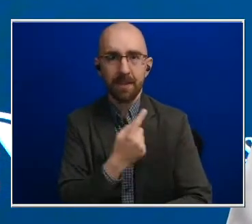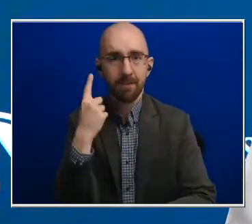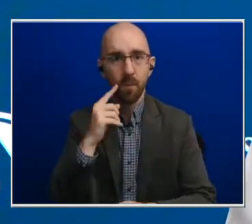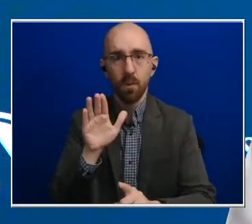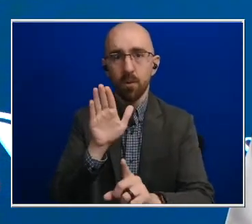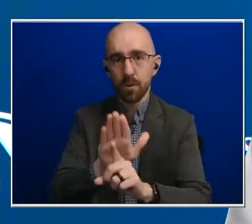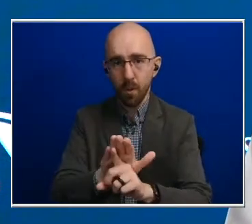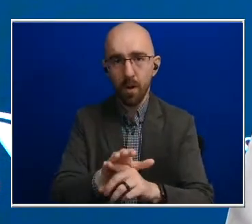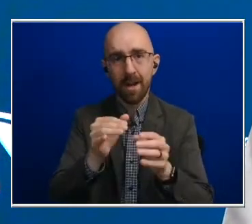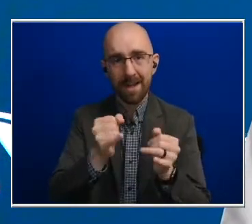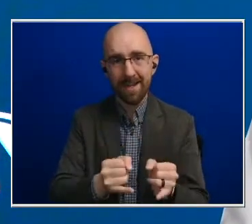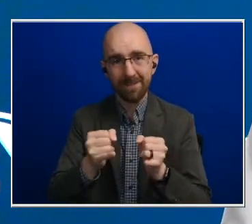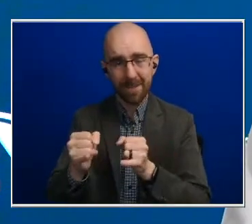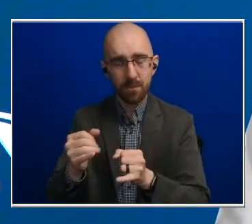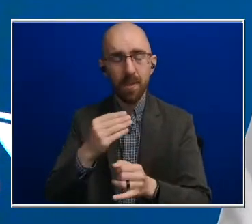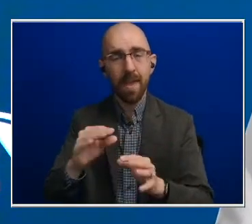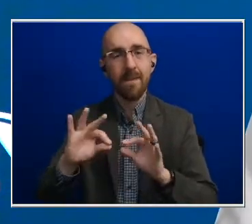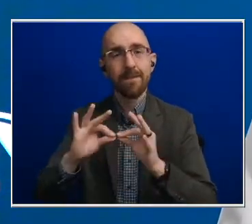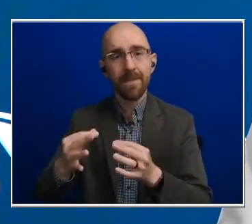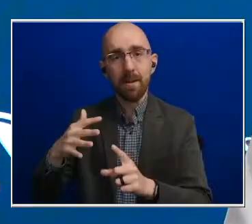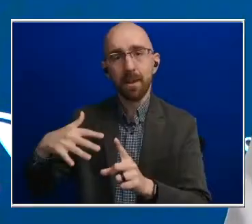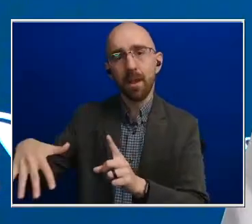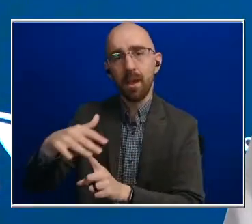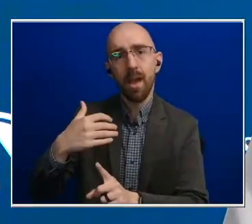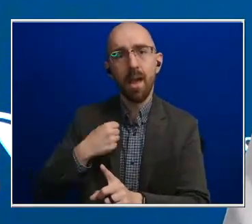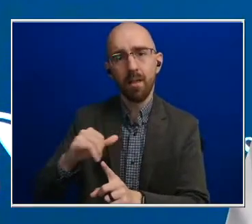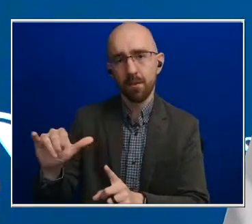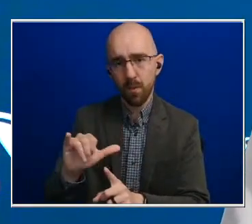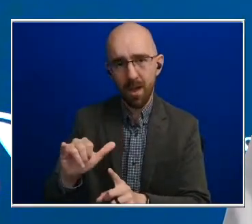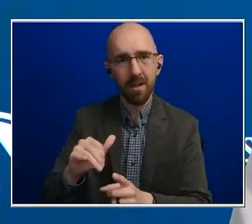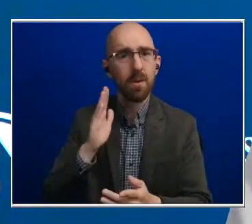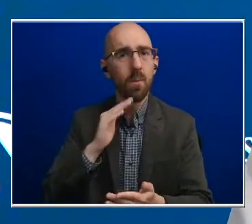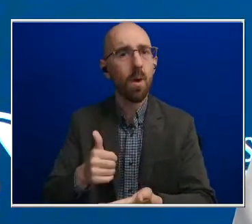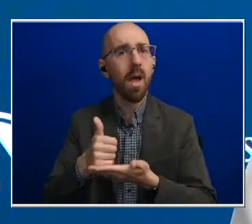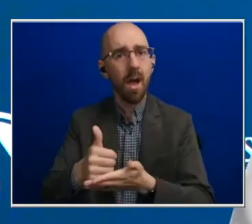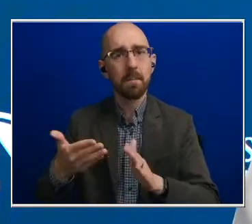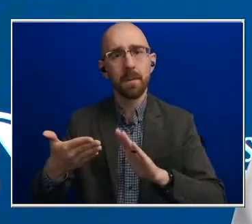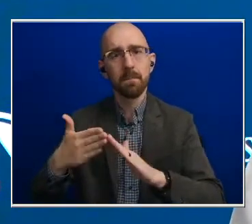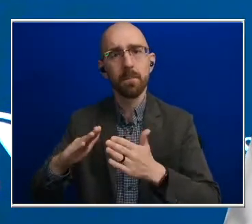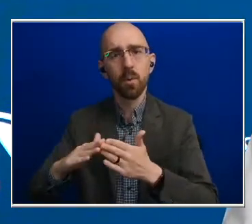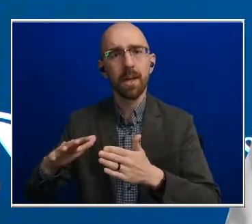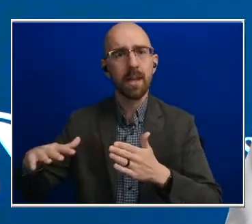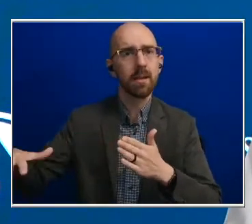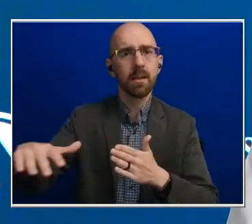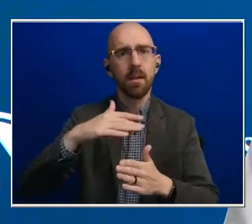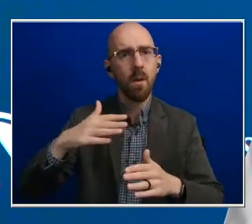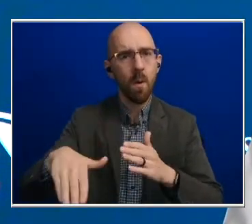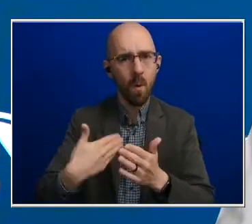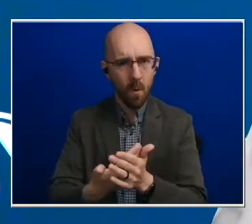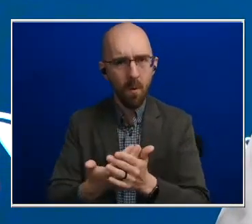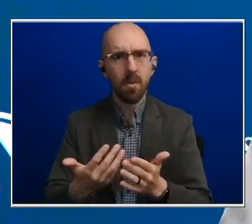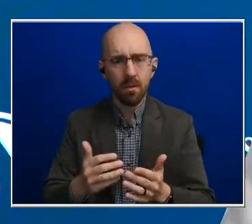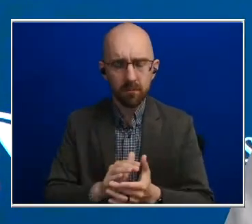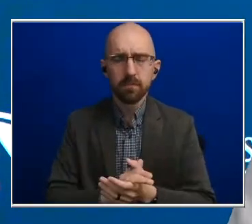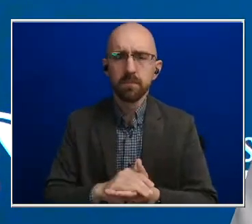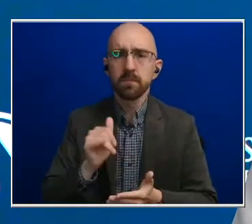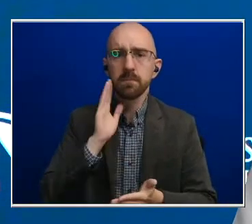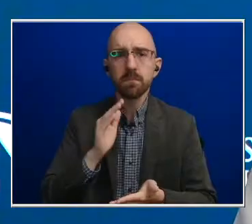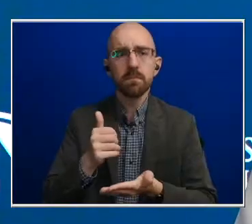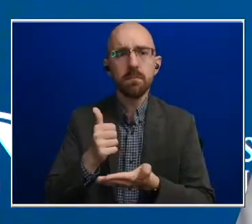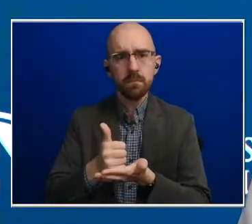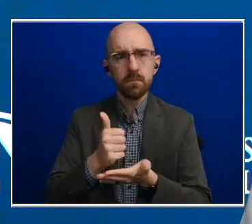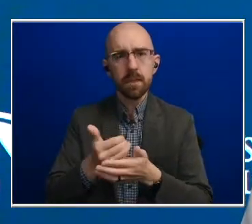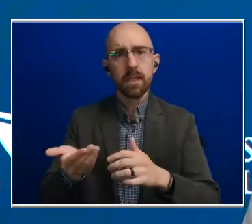individual and family health, but also that will help the community as a whole as well, because that will help increase